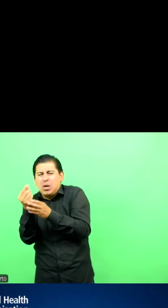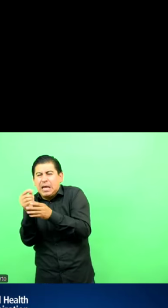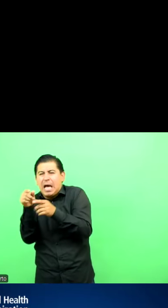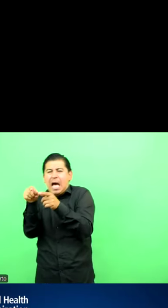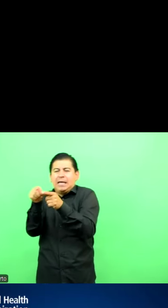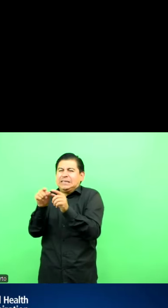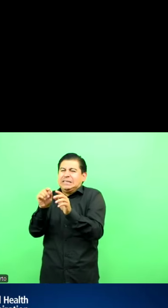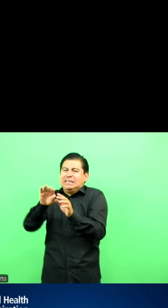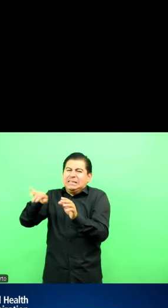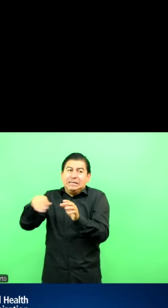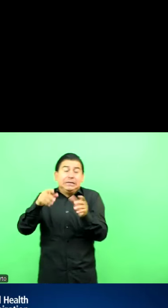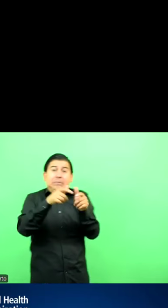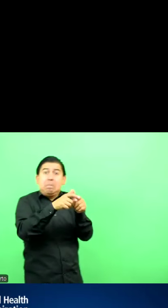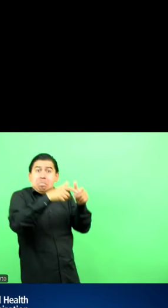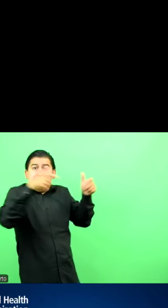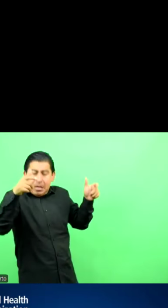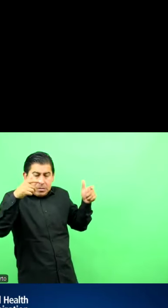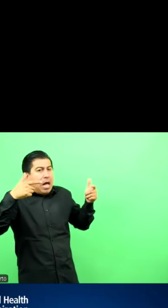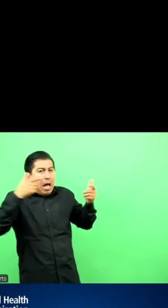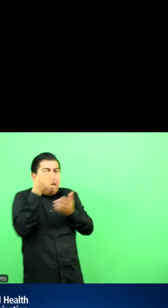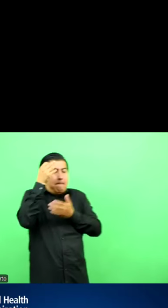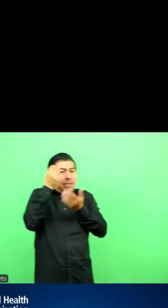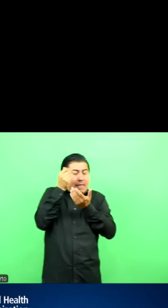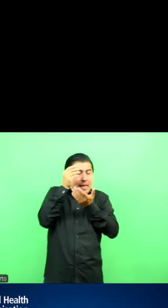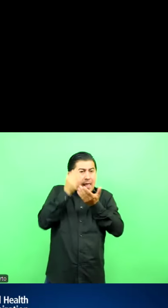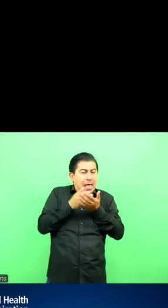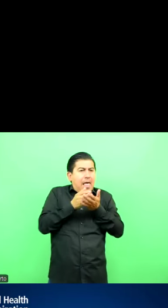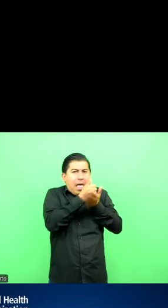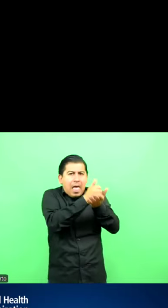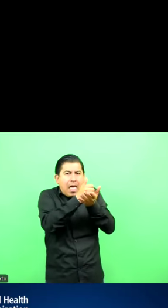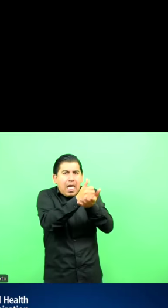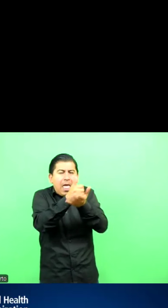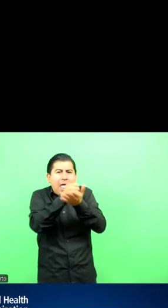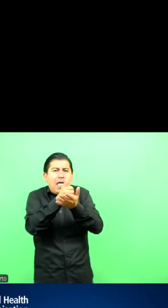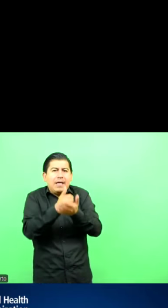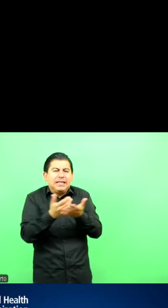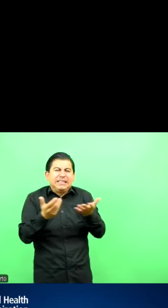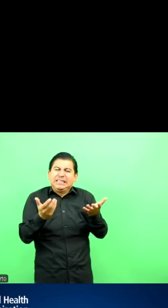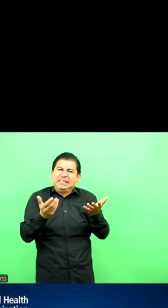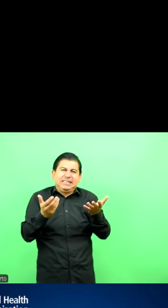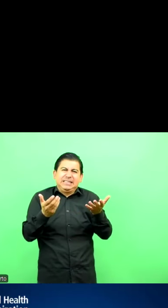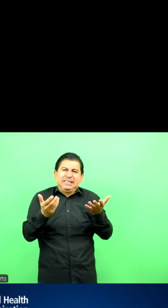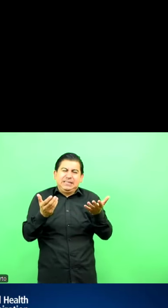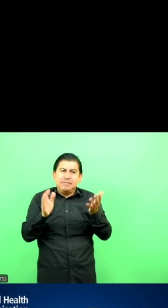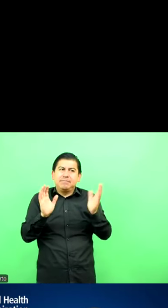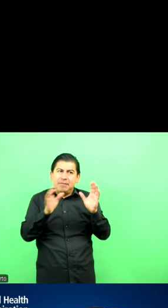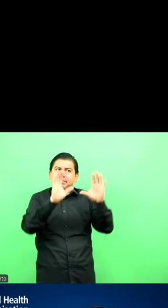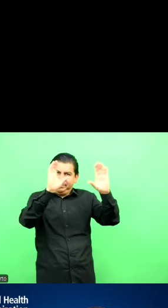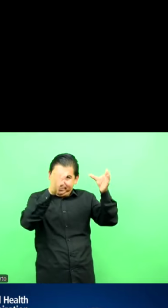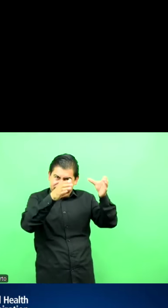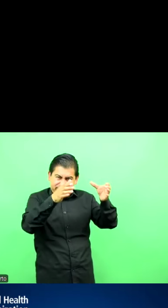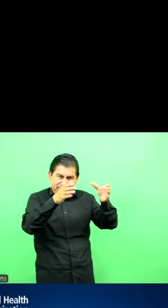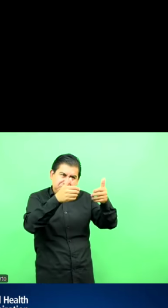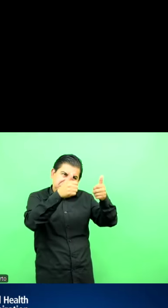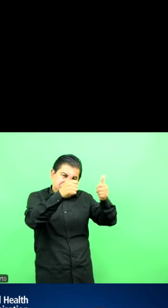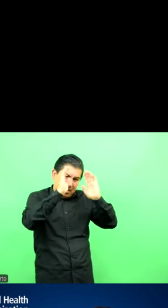these approaches have sustainable financing to address the challenges faced by elderly population, because they